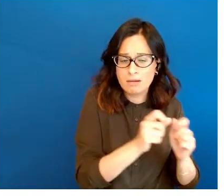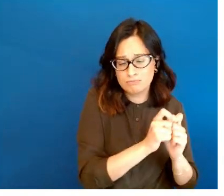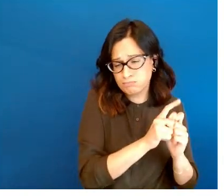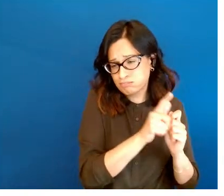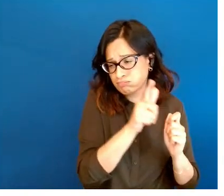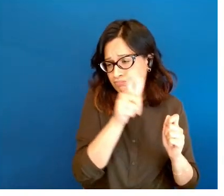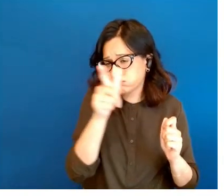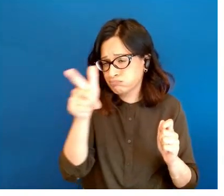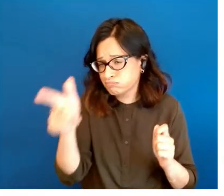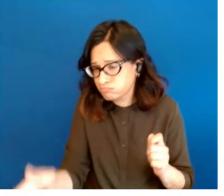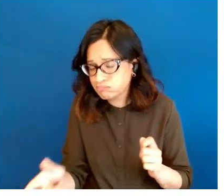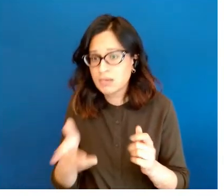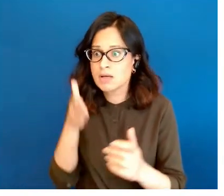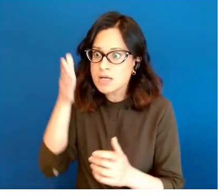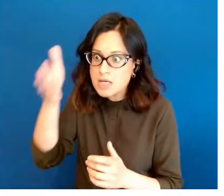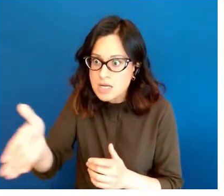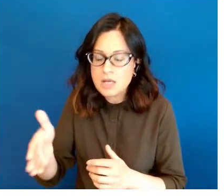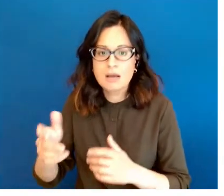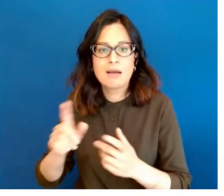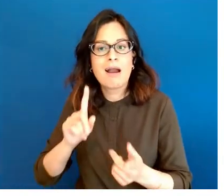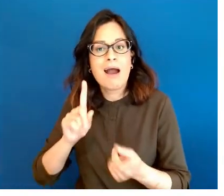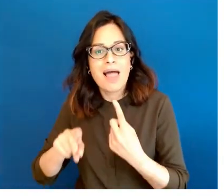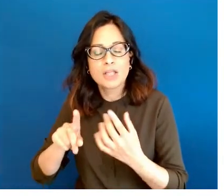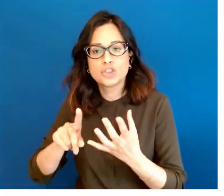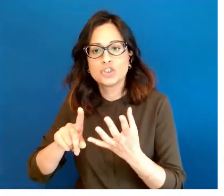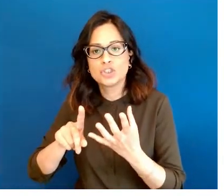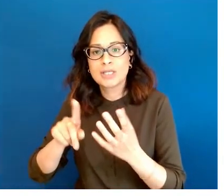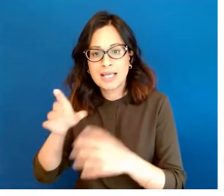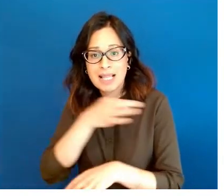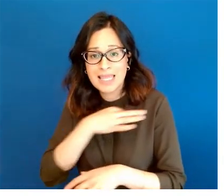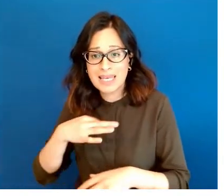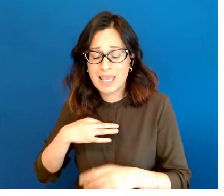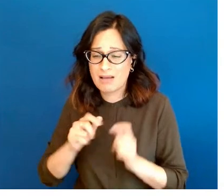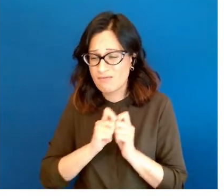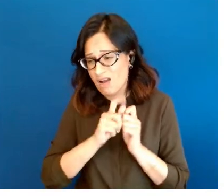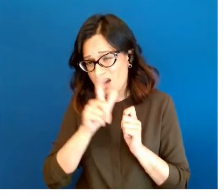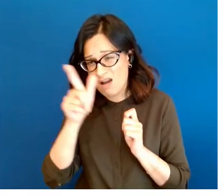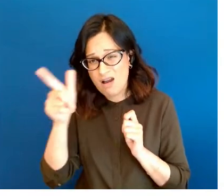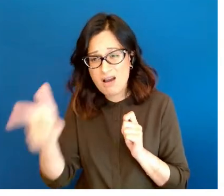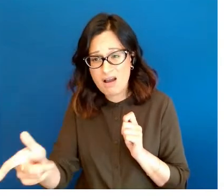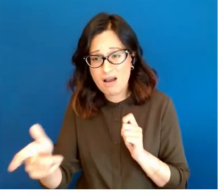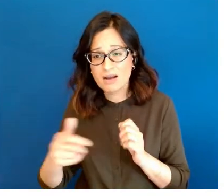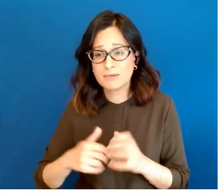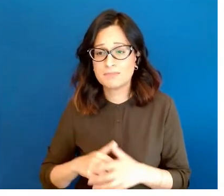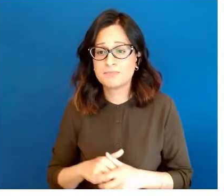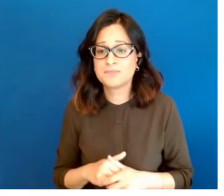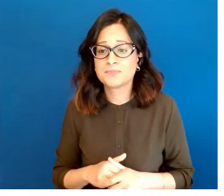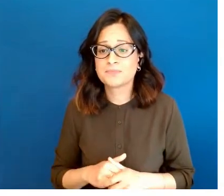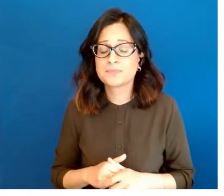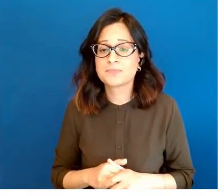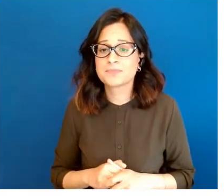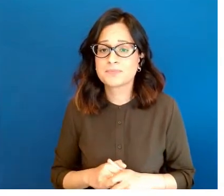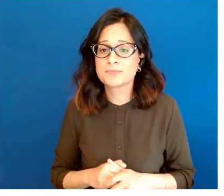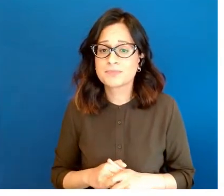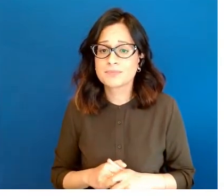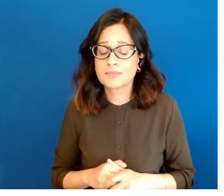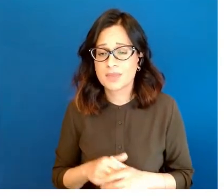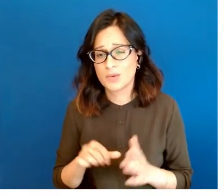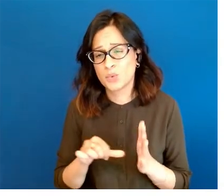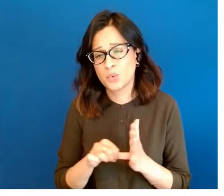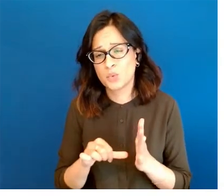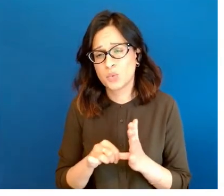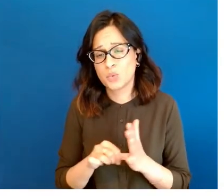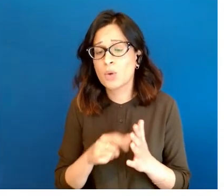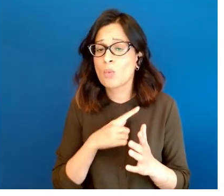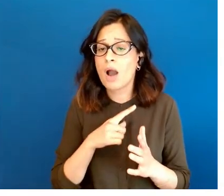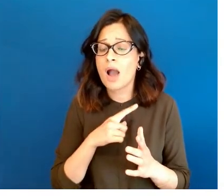to attend an allergy clinic are huge at times. And so that is a real problem in primary care, where you will